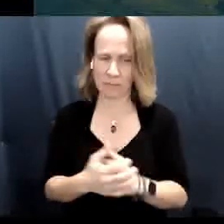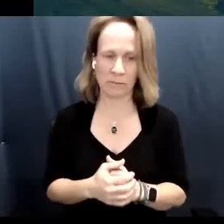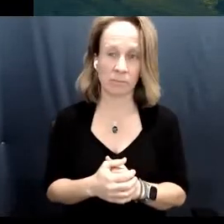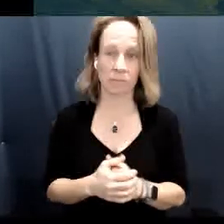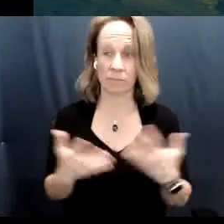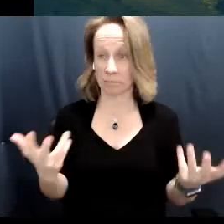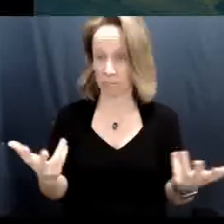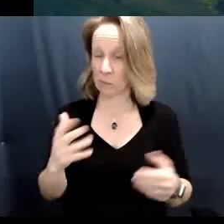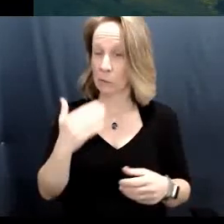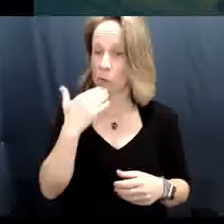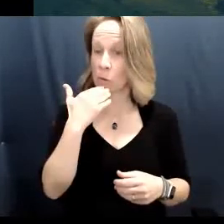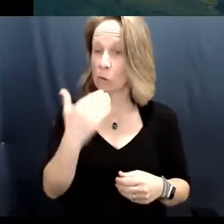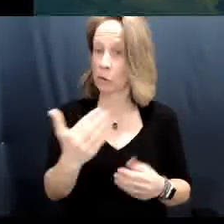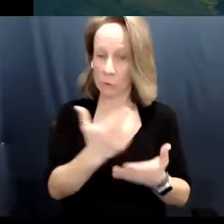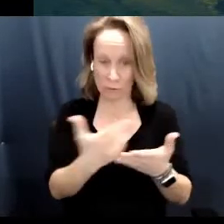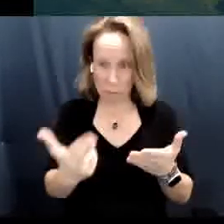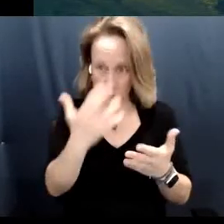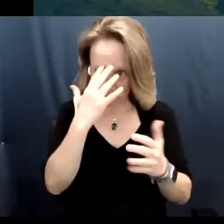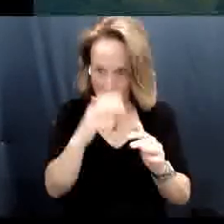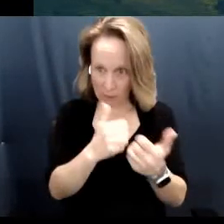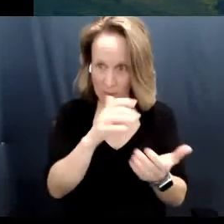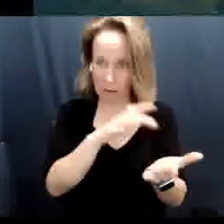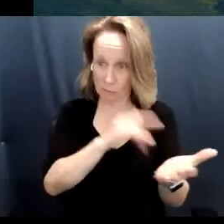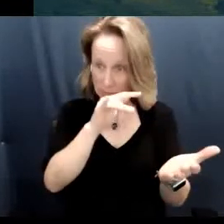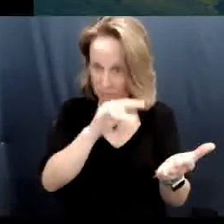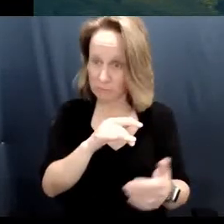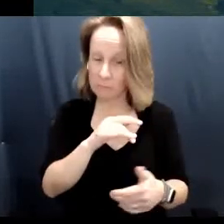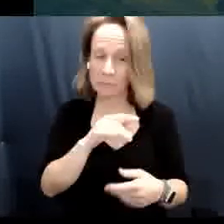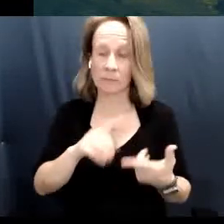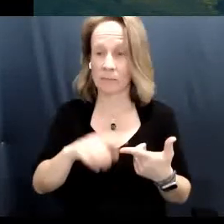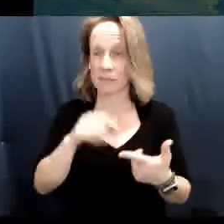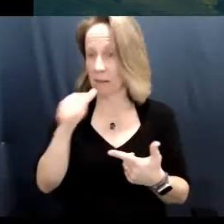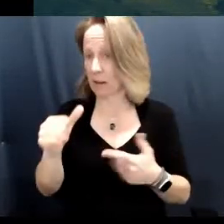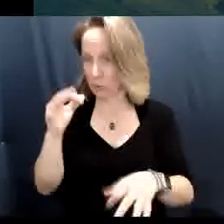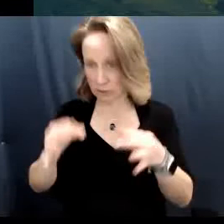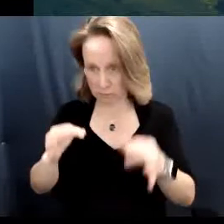Resourceful, empathy, non-judgmental. Thank you.